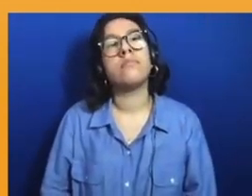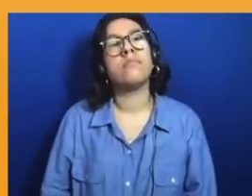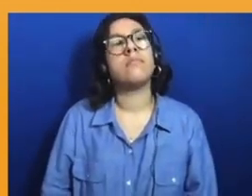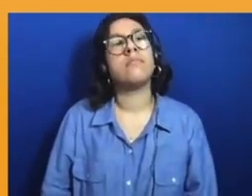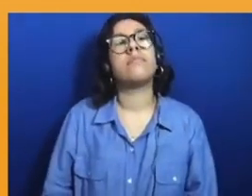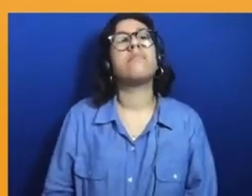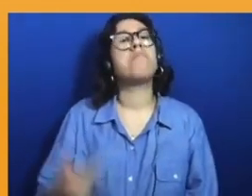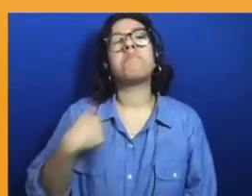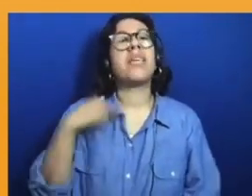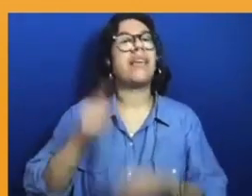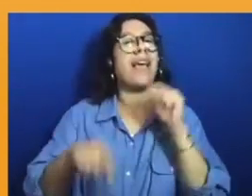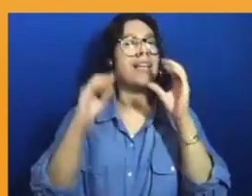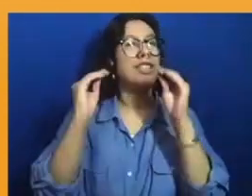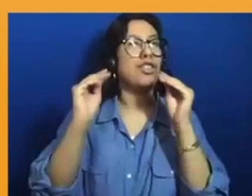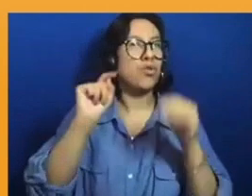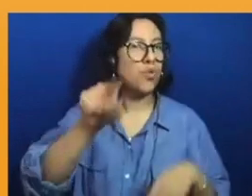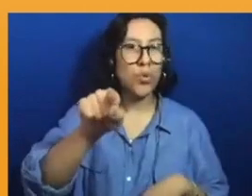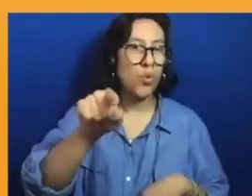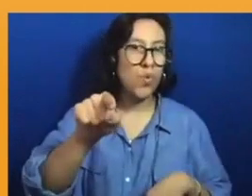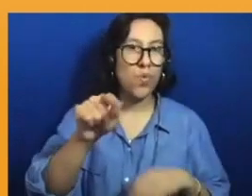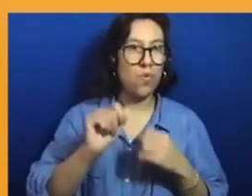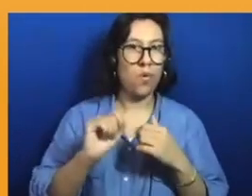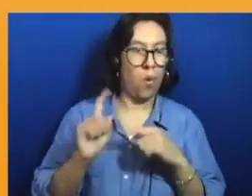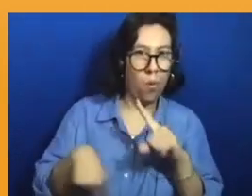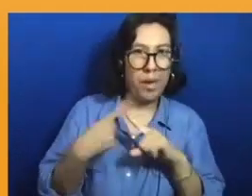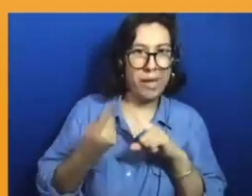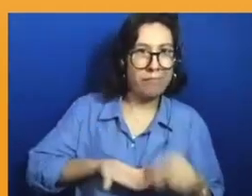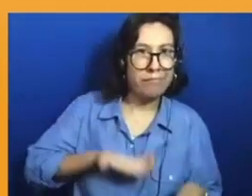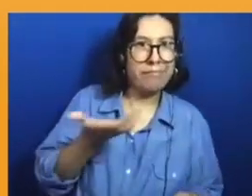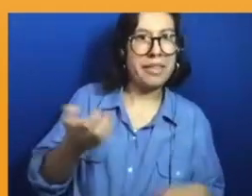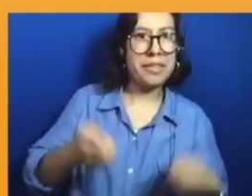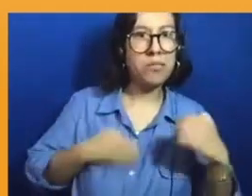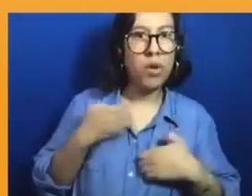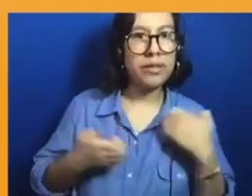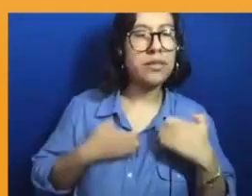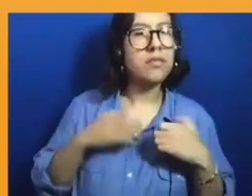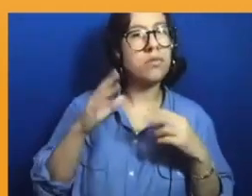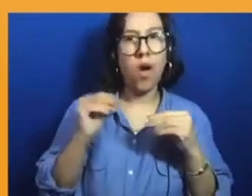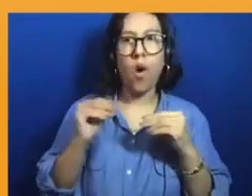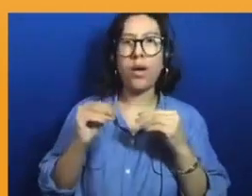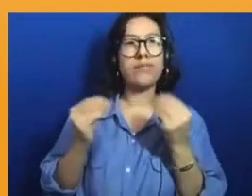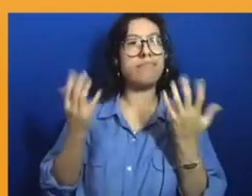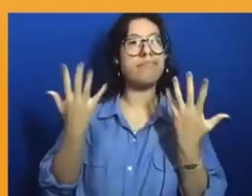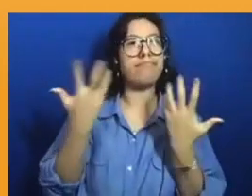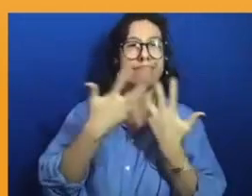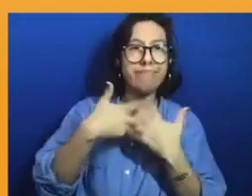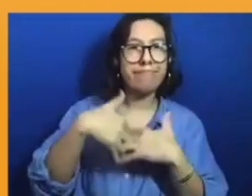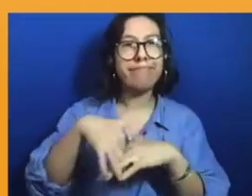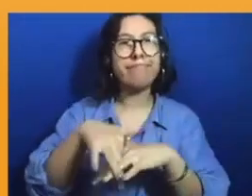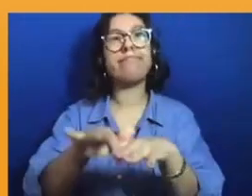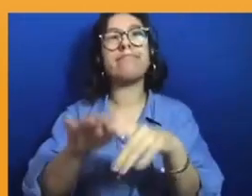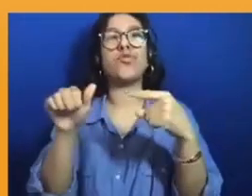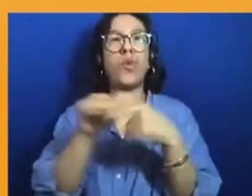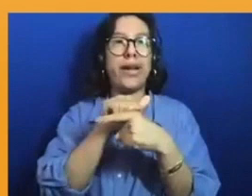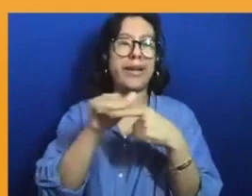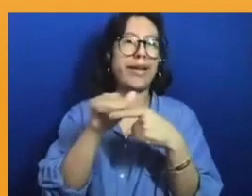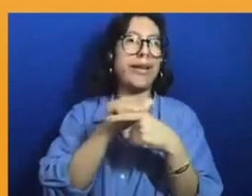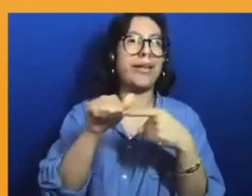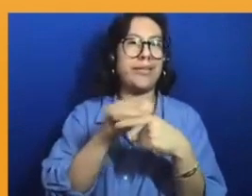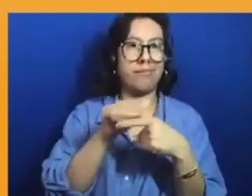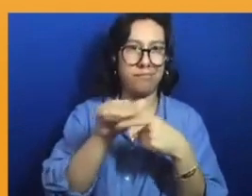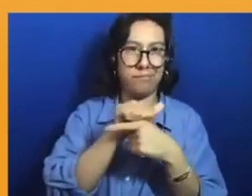I cannot teach you. It comes with the training. Comes with the training